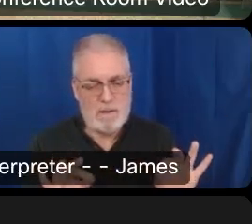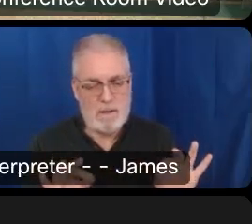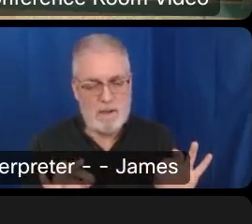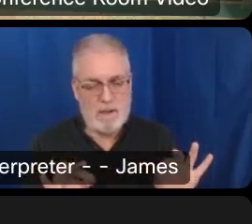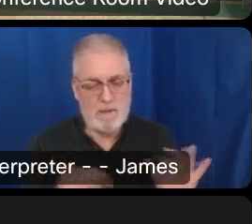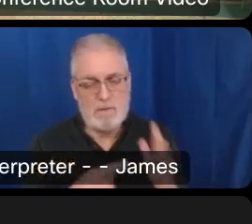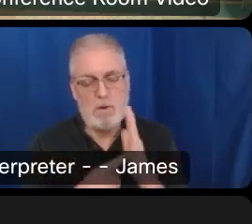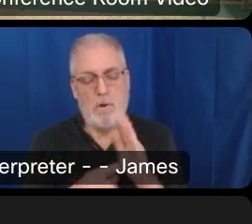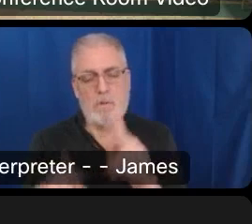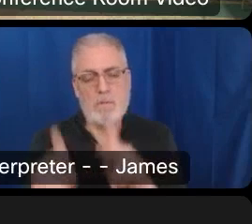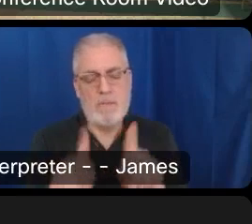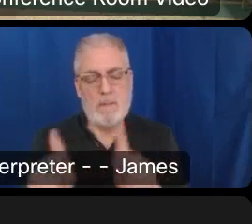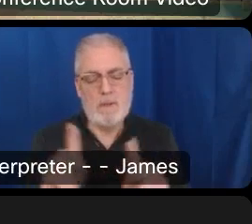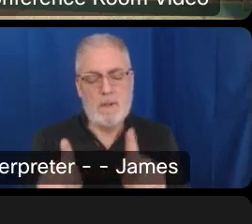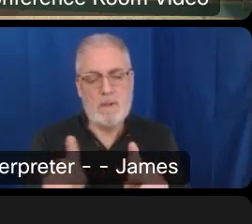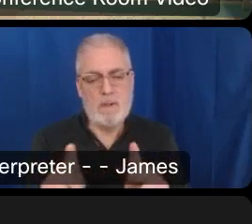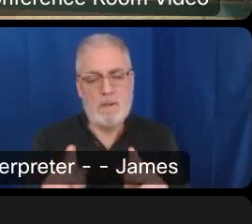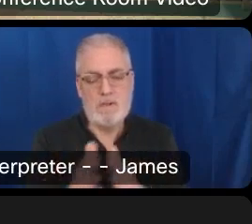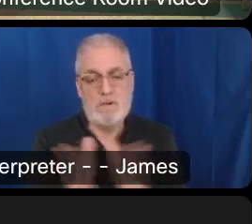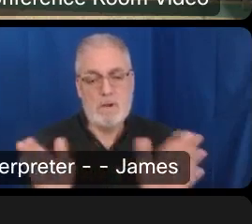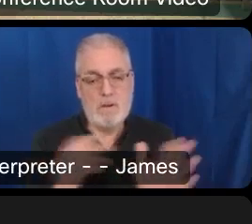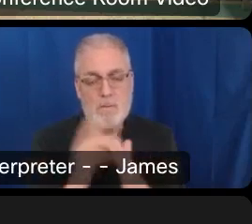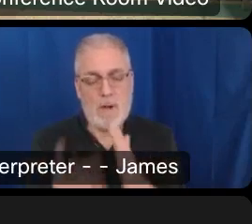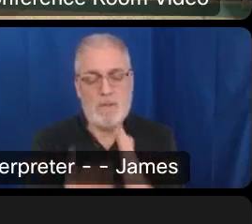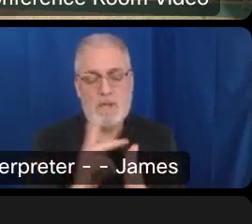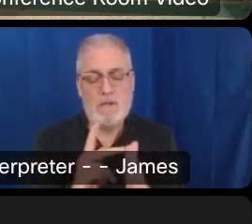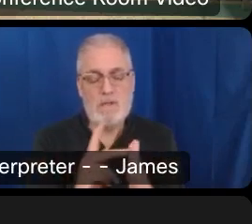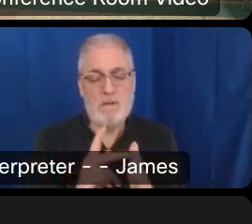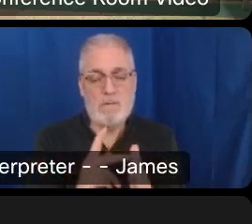and we're not what they think we are.